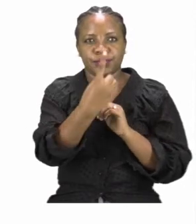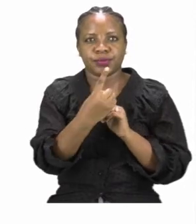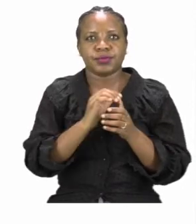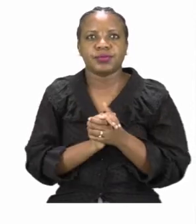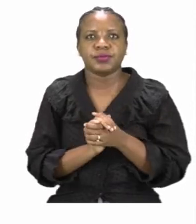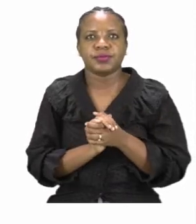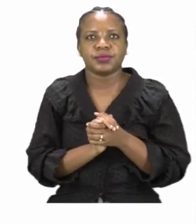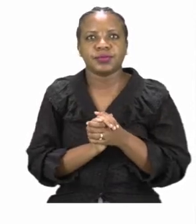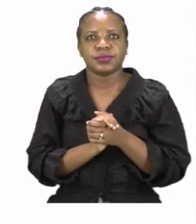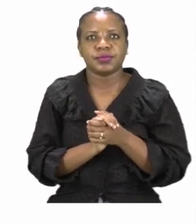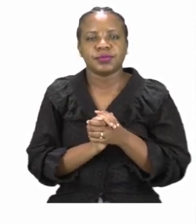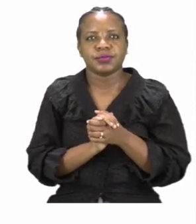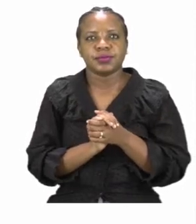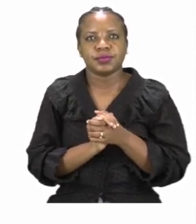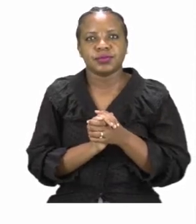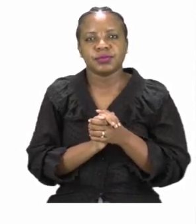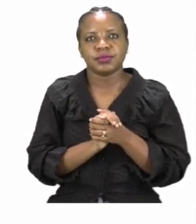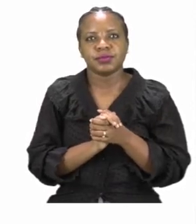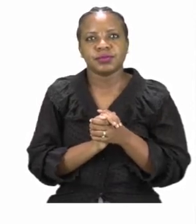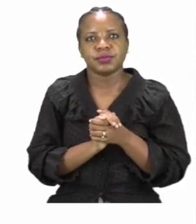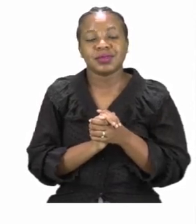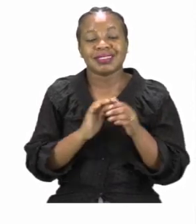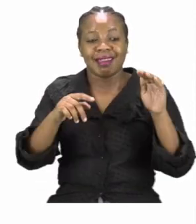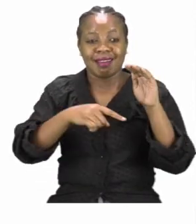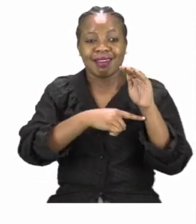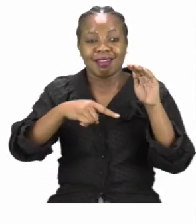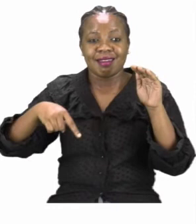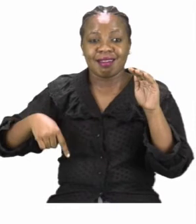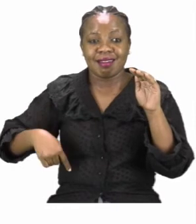What is the name of the national symbol above?